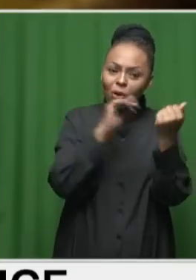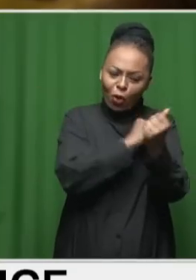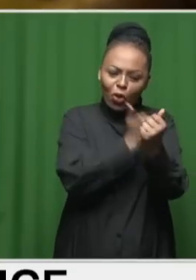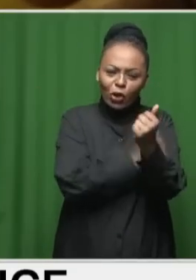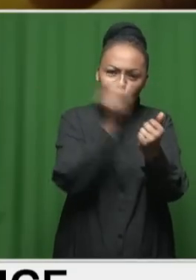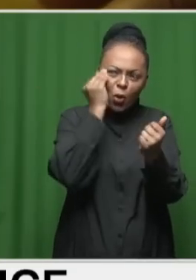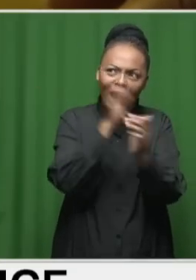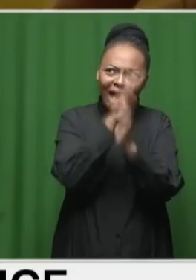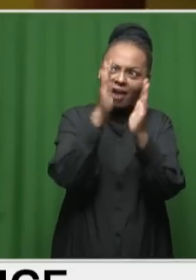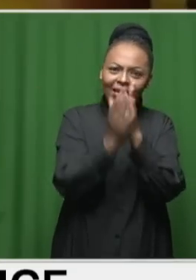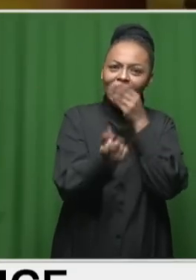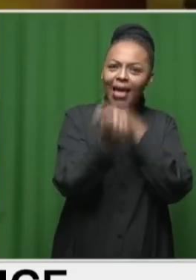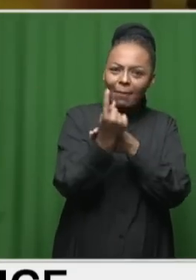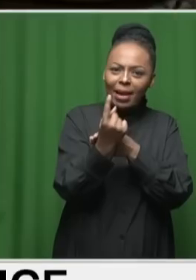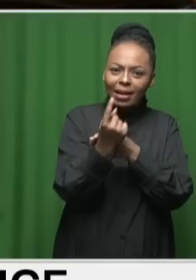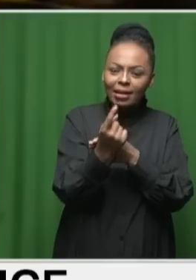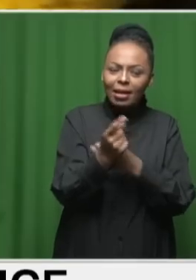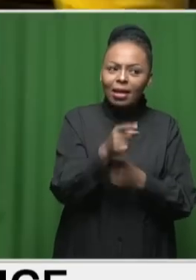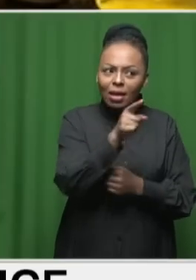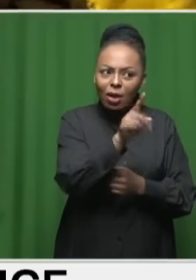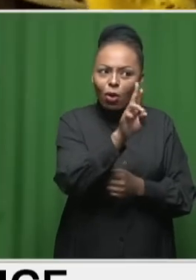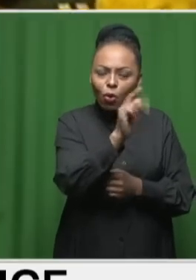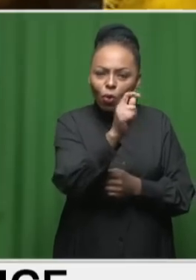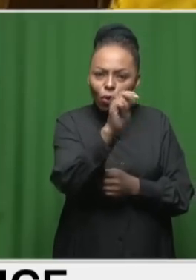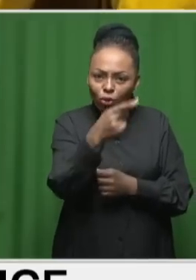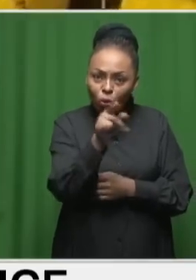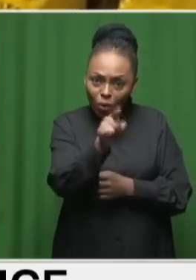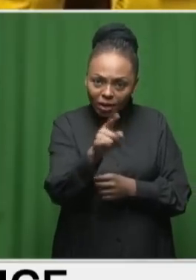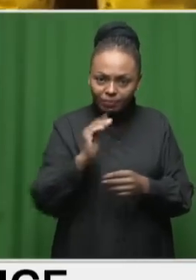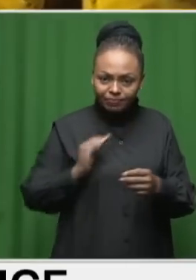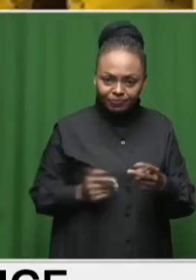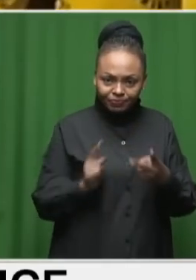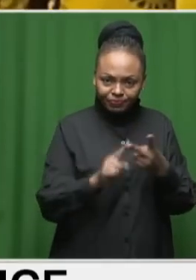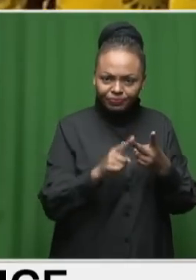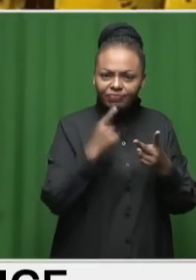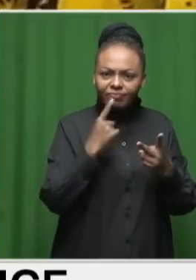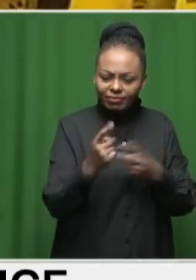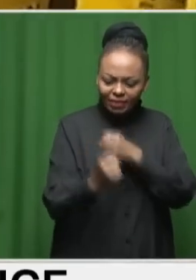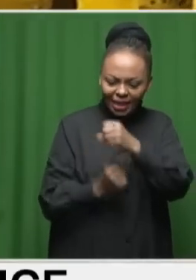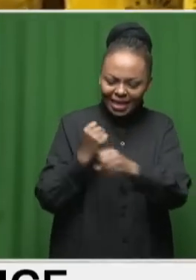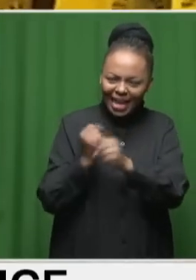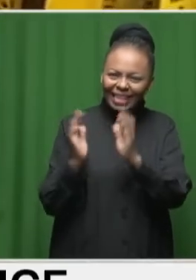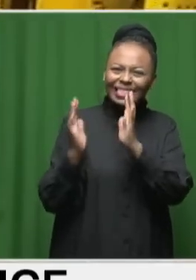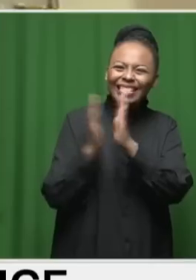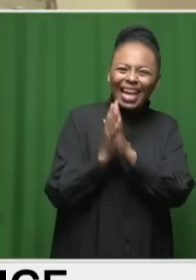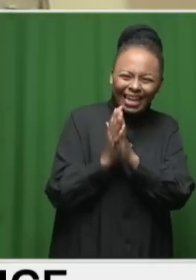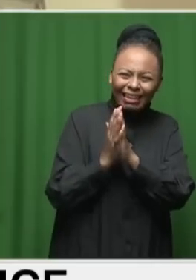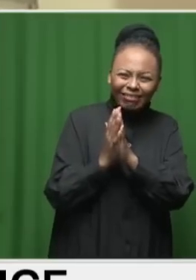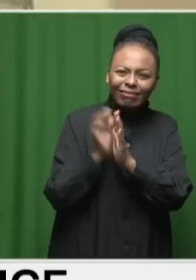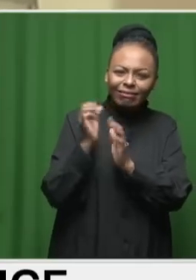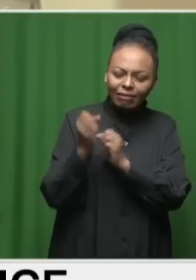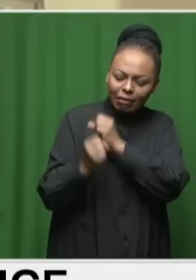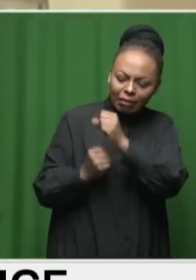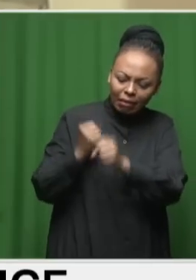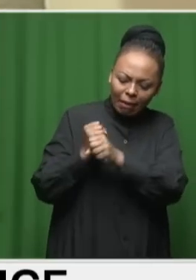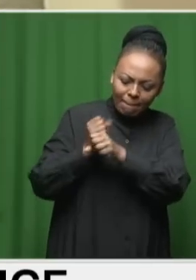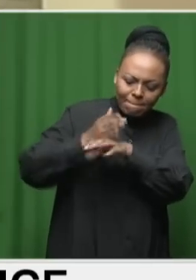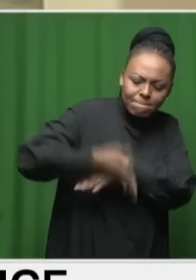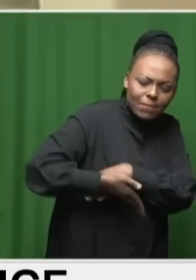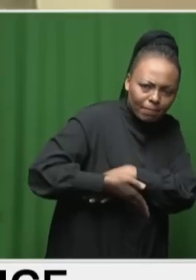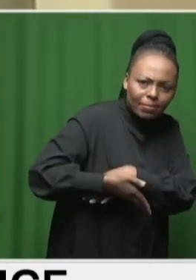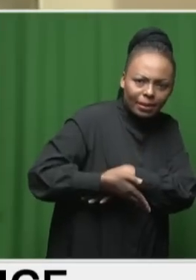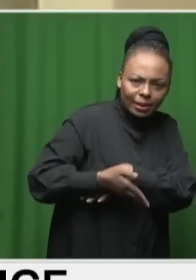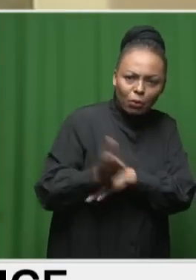on. But, Ruth, you also spoke about your 10 years. It took you a whole decade to get some of